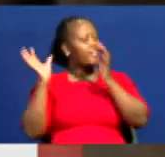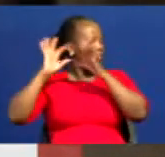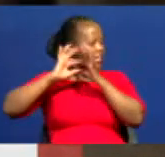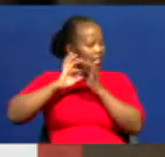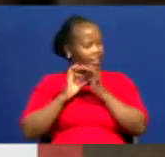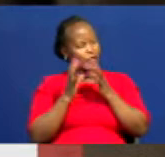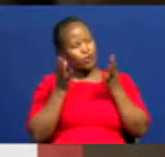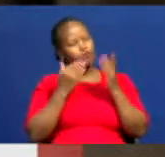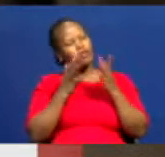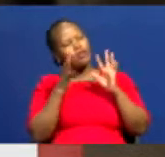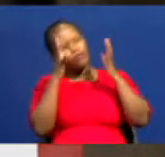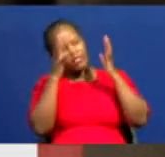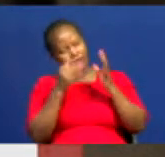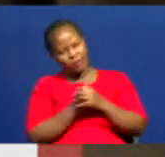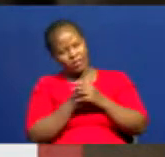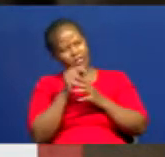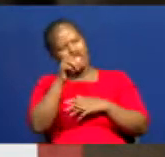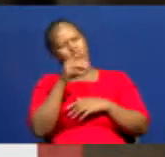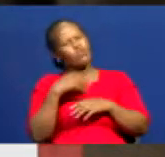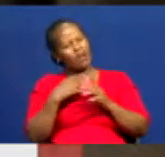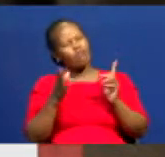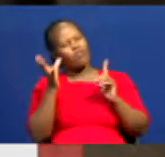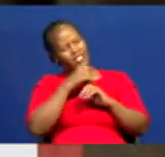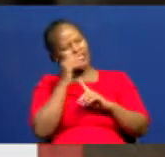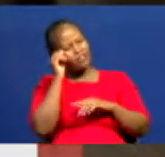Tourism and Cultural Festival. Have you been able to achieve them?